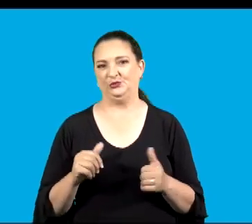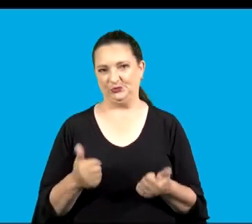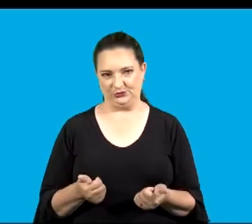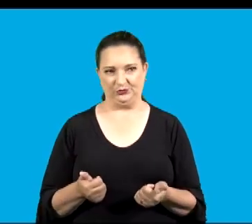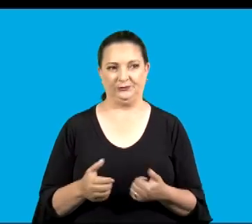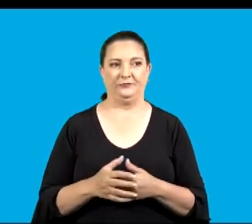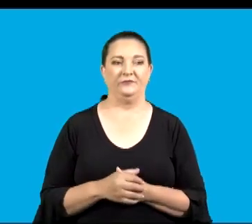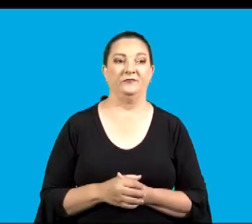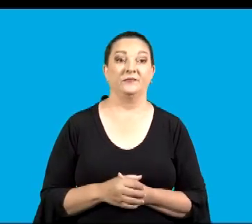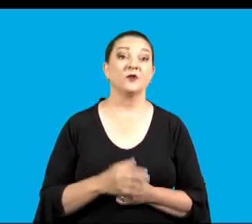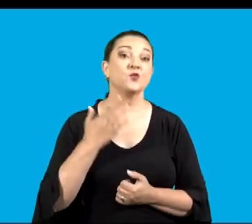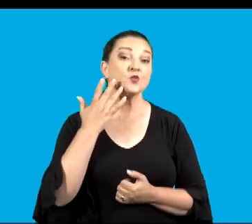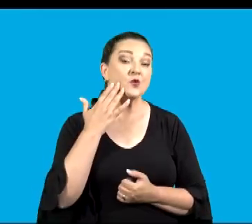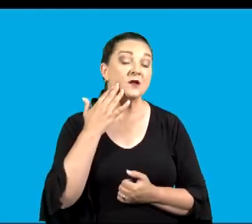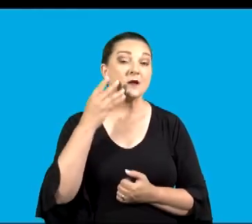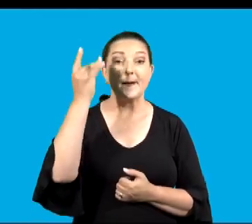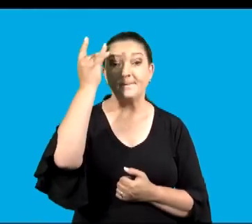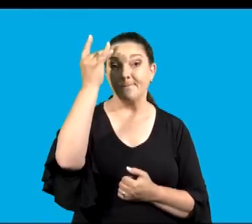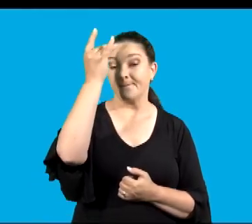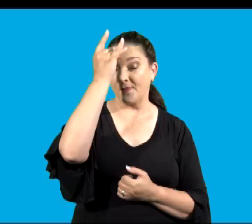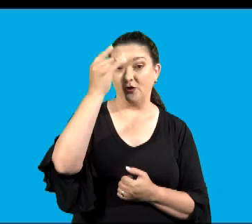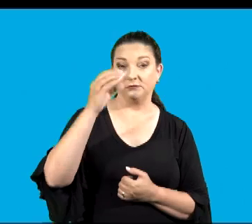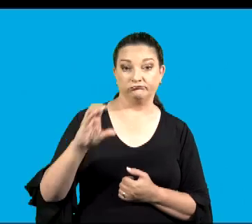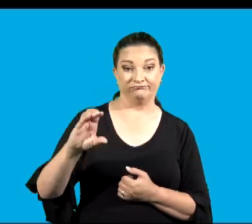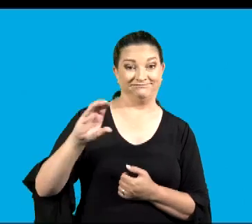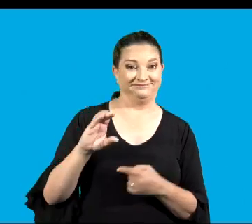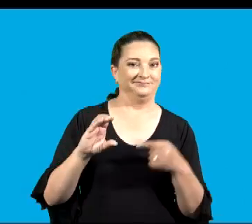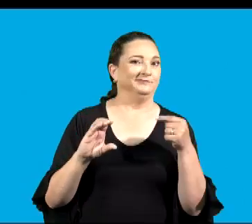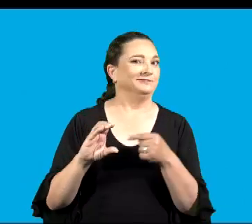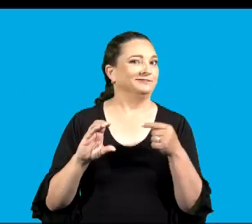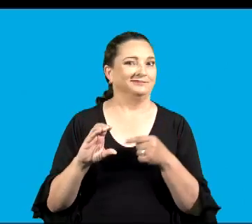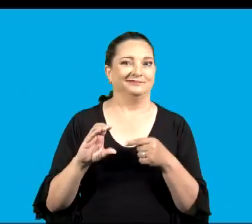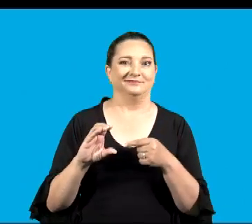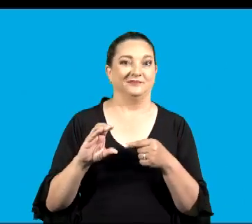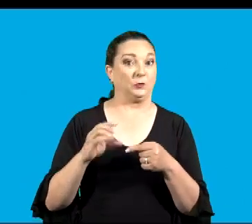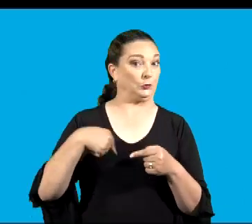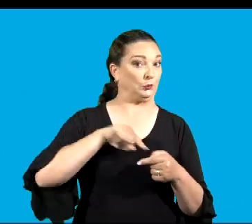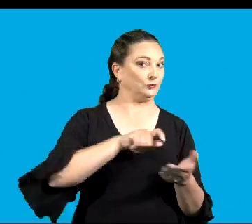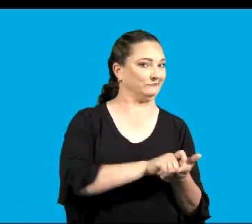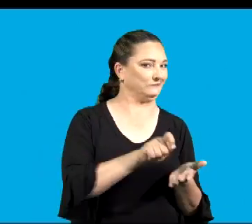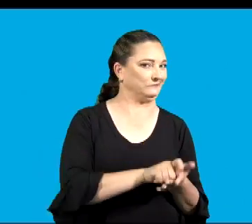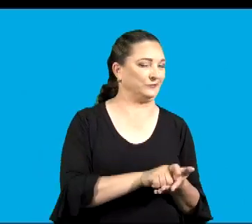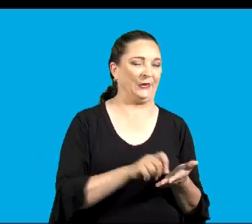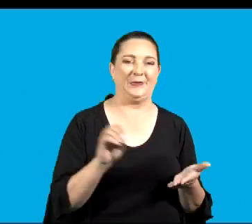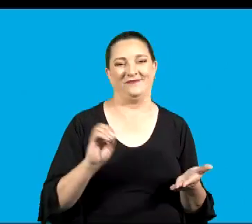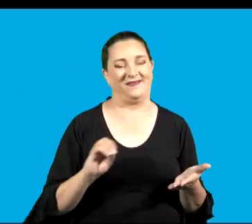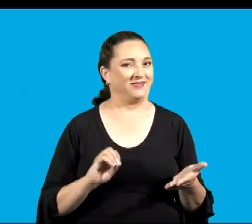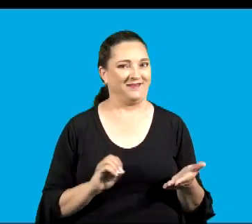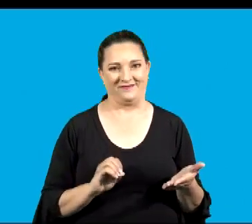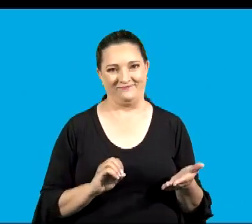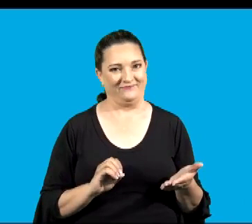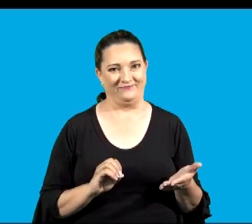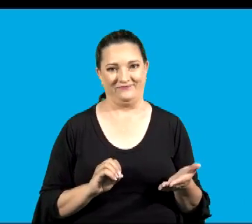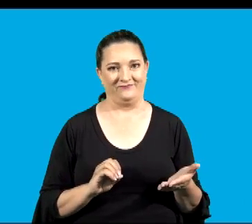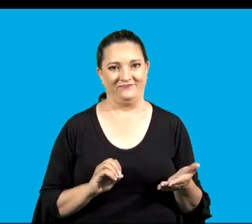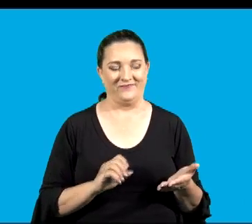quality. Received during March, this transaction was not recorded by us. This